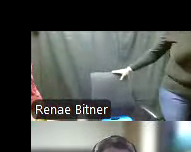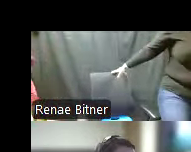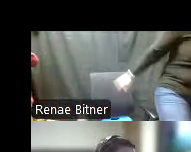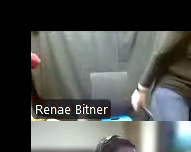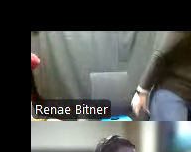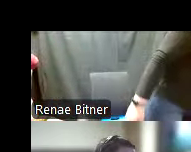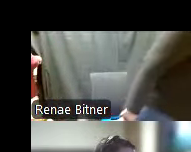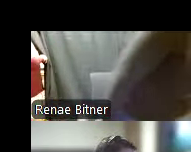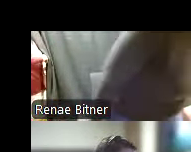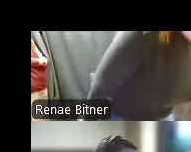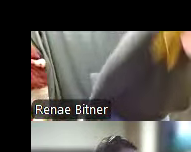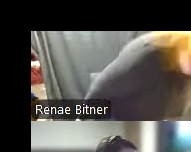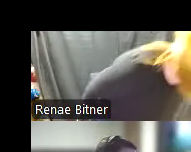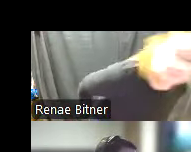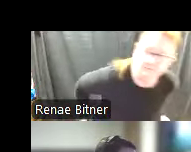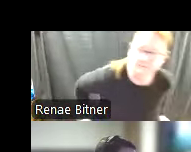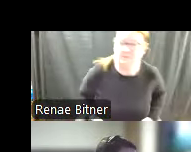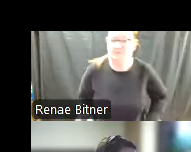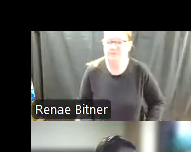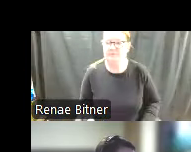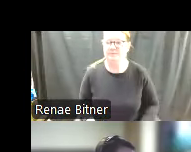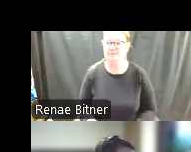So let's see.